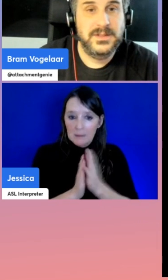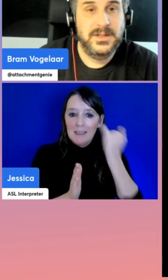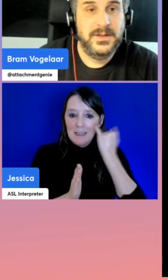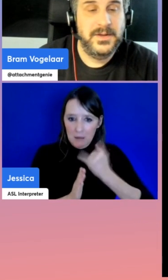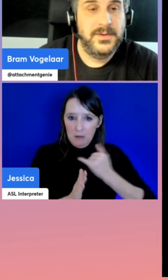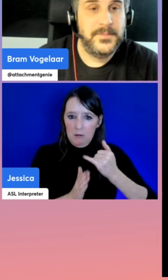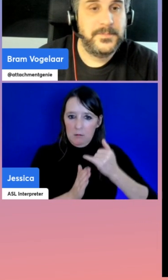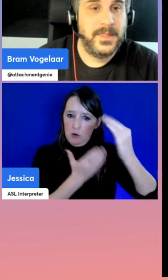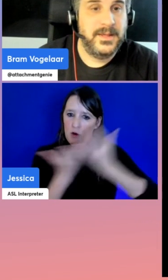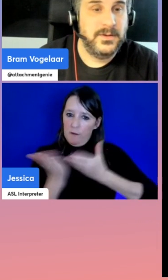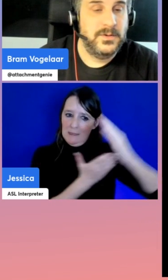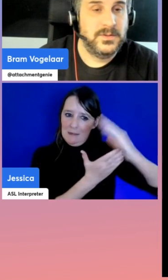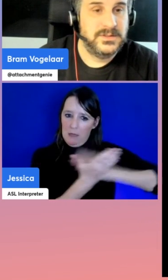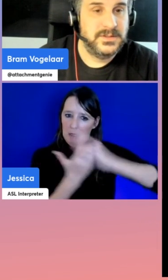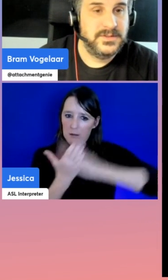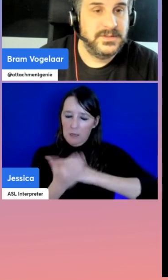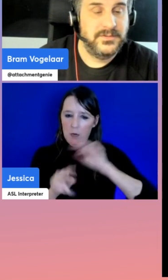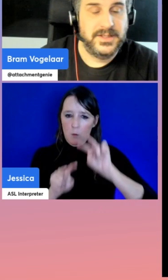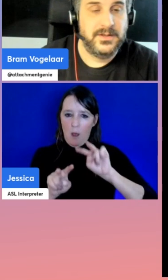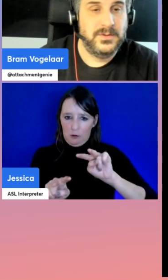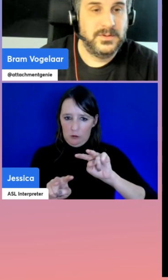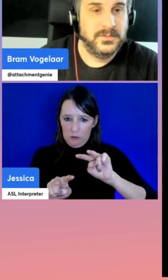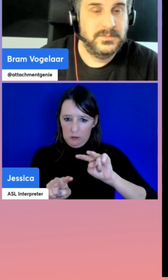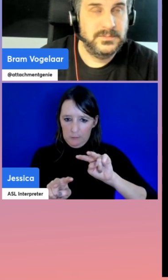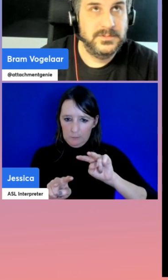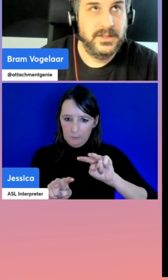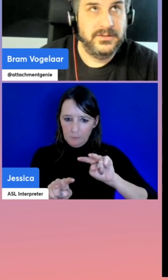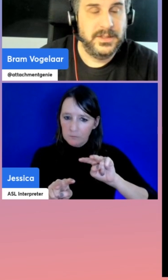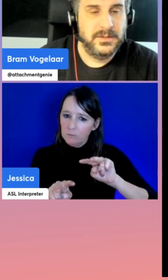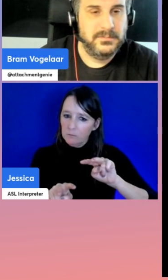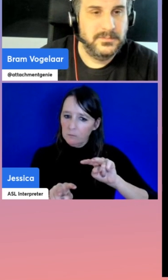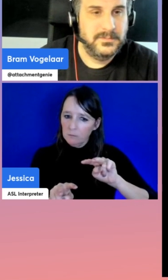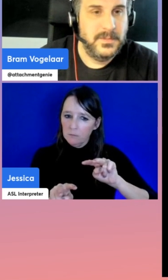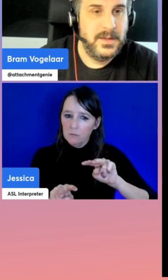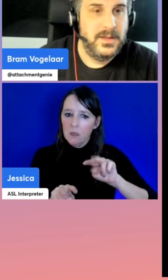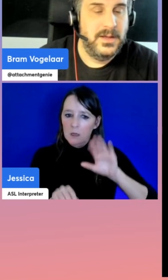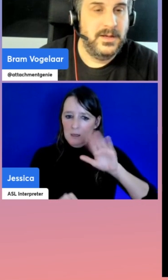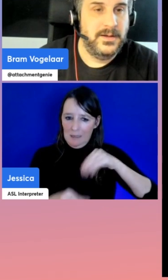services in your local service, in your local DC.